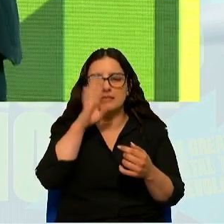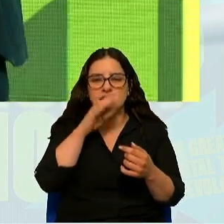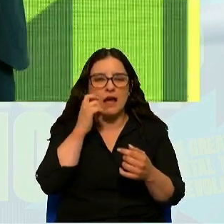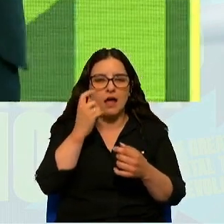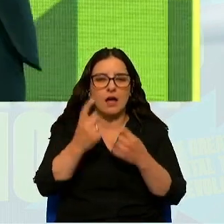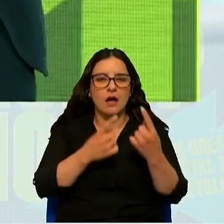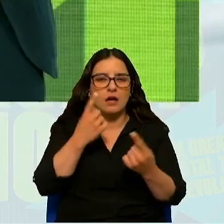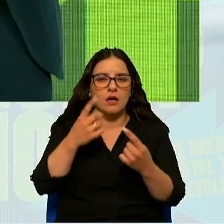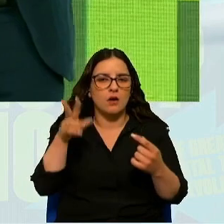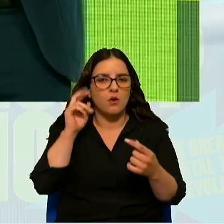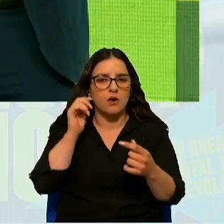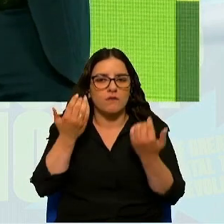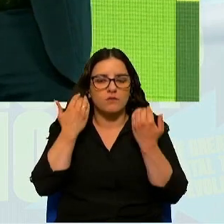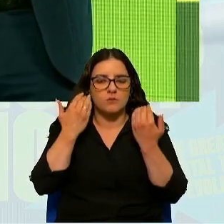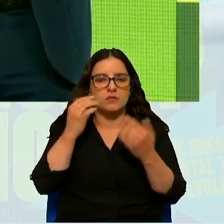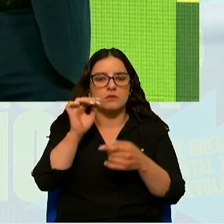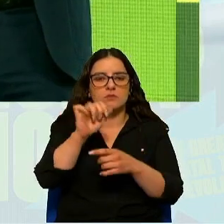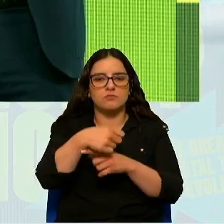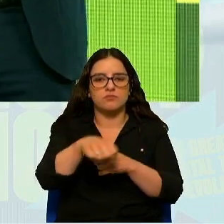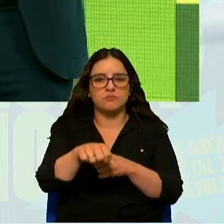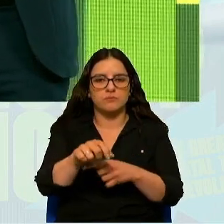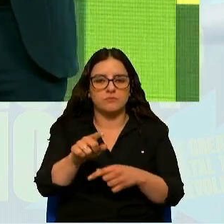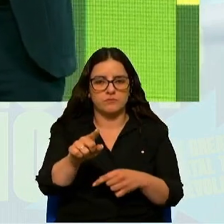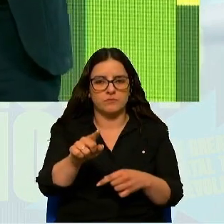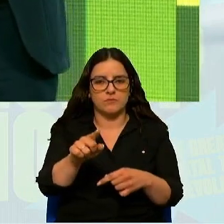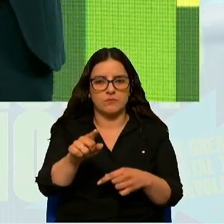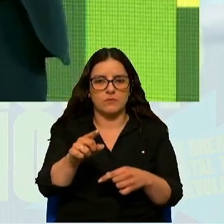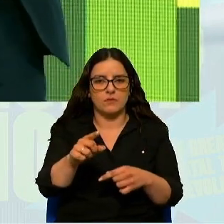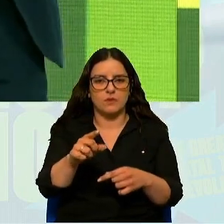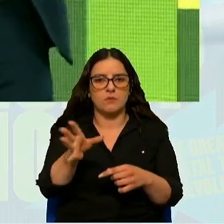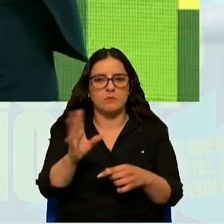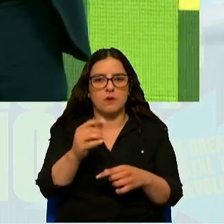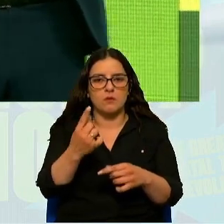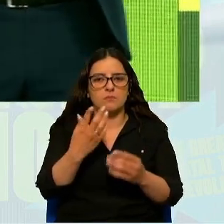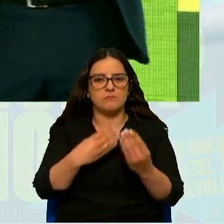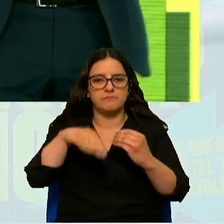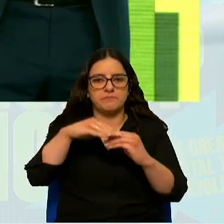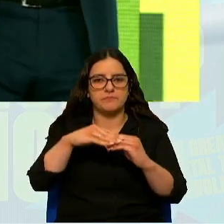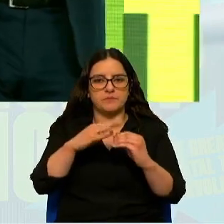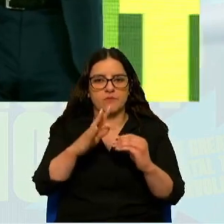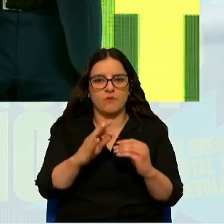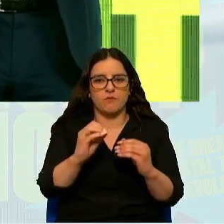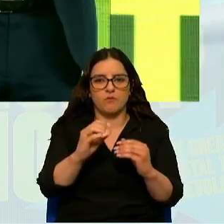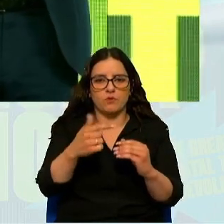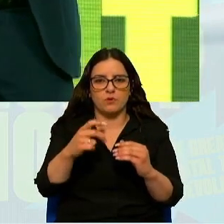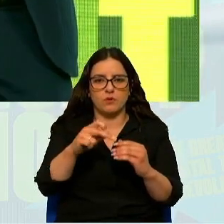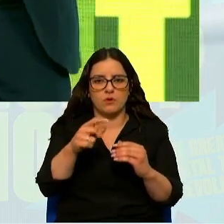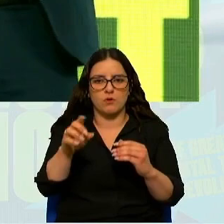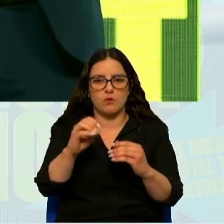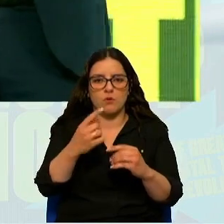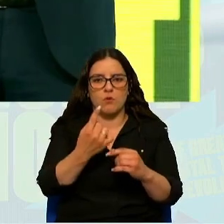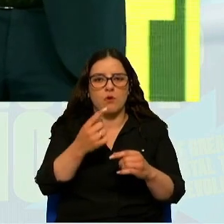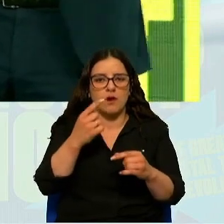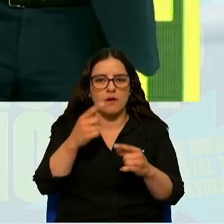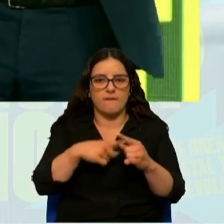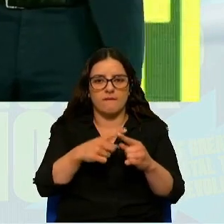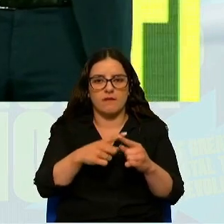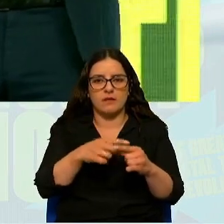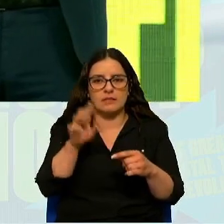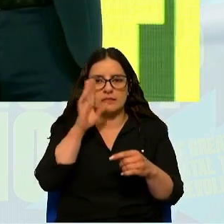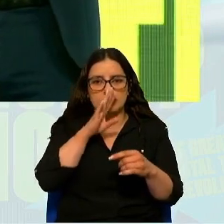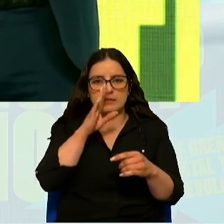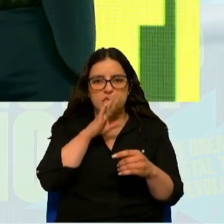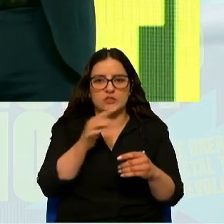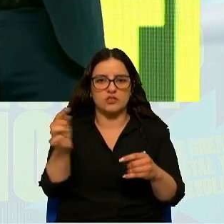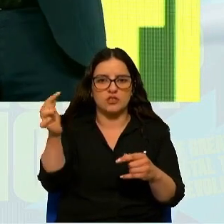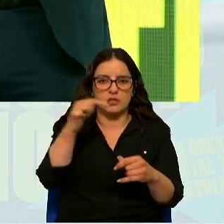can see if someone is listening to that aspect. Photon is